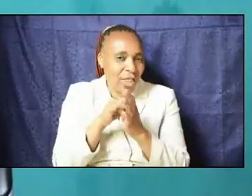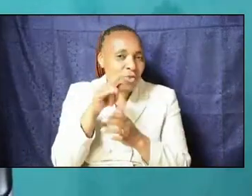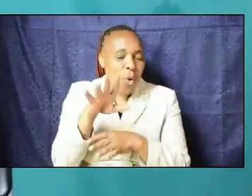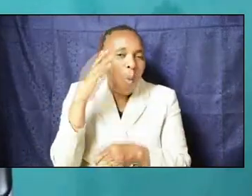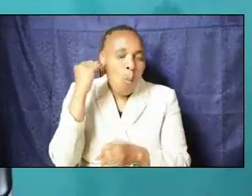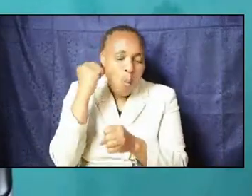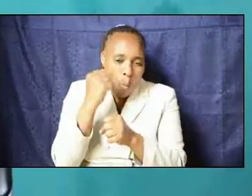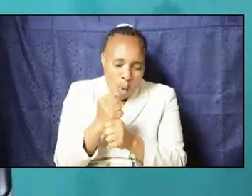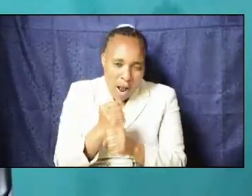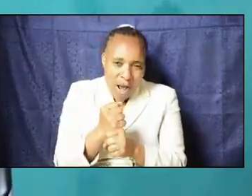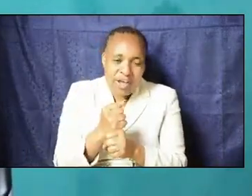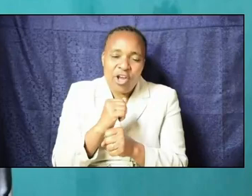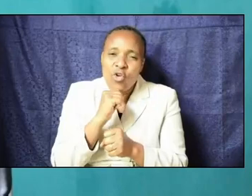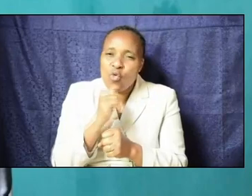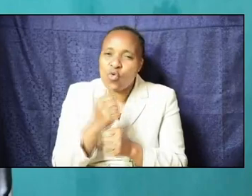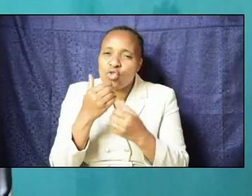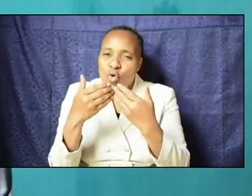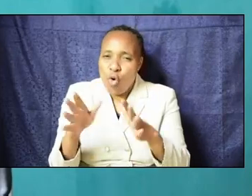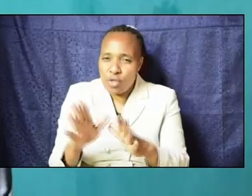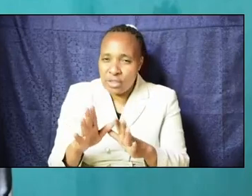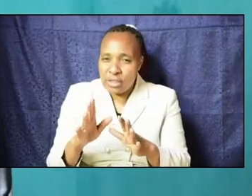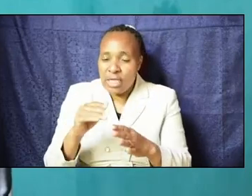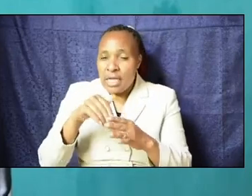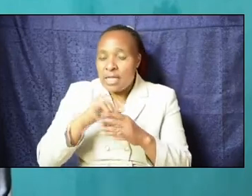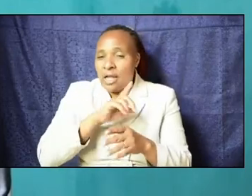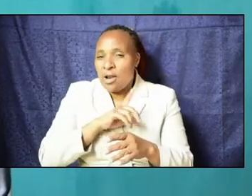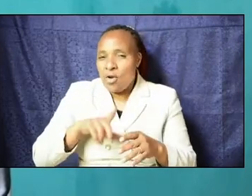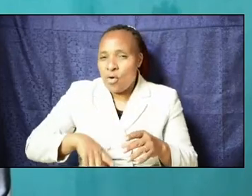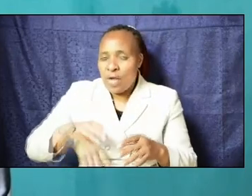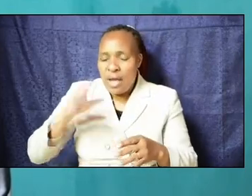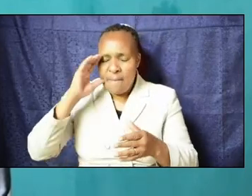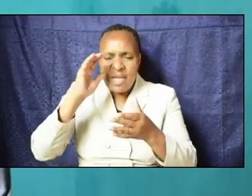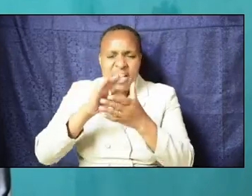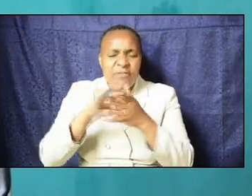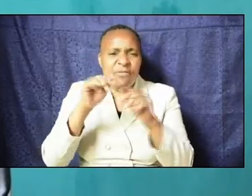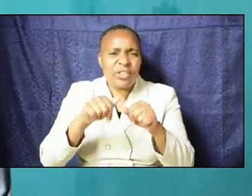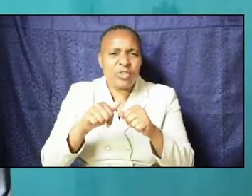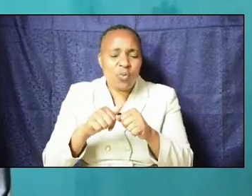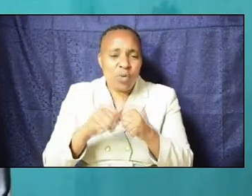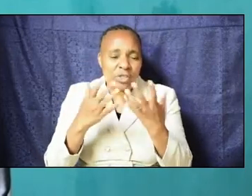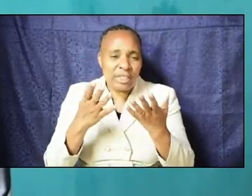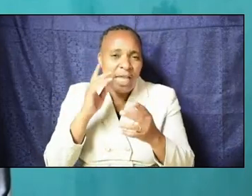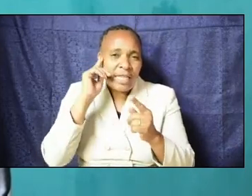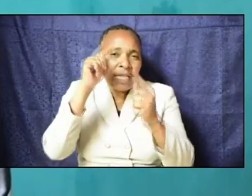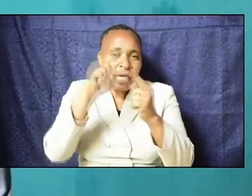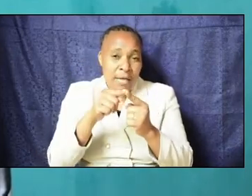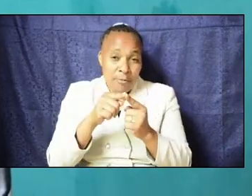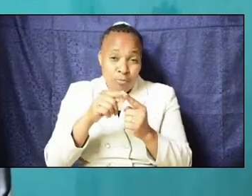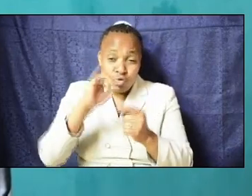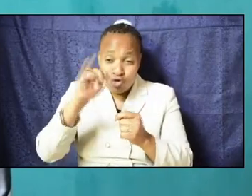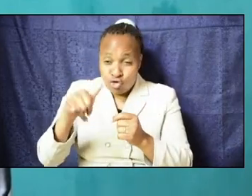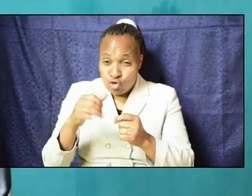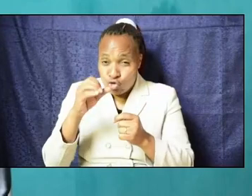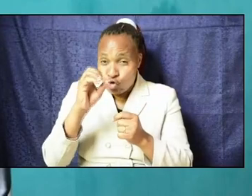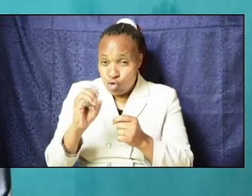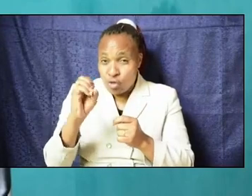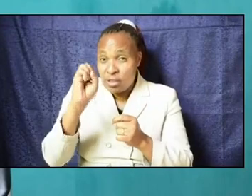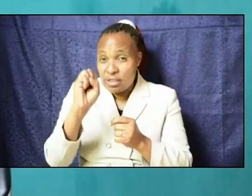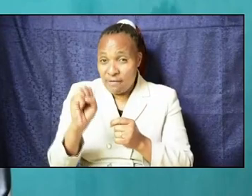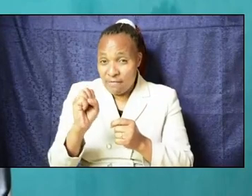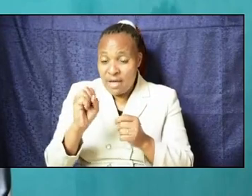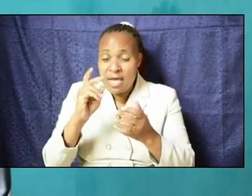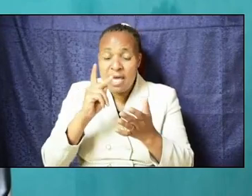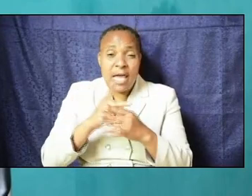labor is not in vain in the Lord. I believe this was the motto and theme that Joseph kept up within his